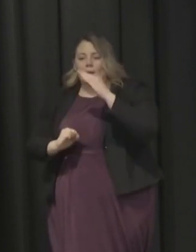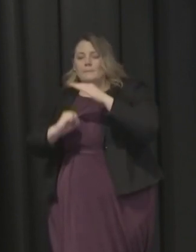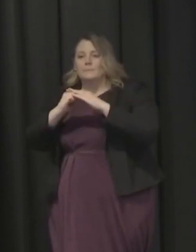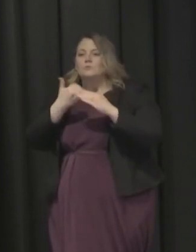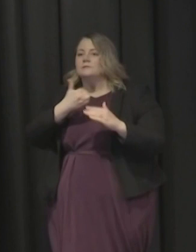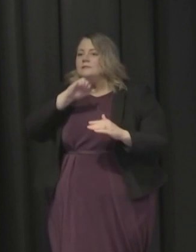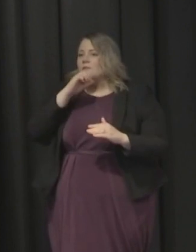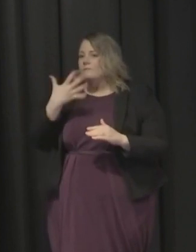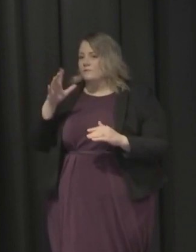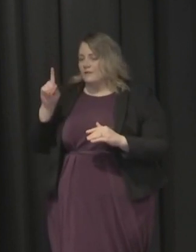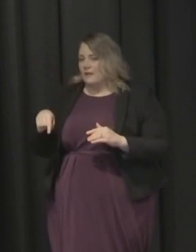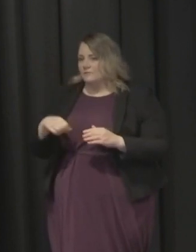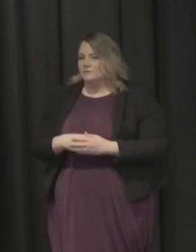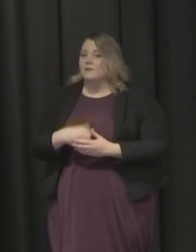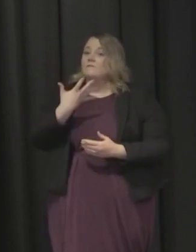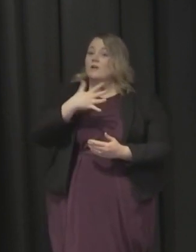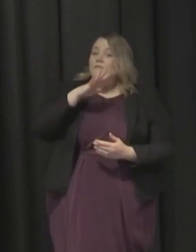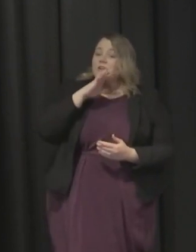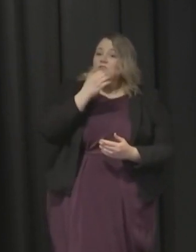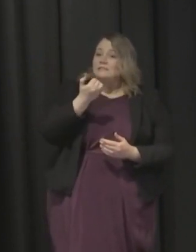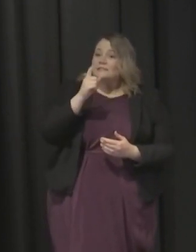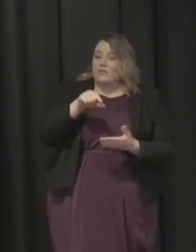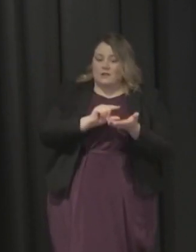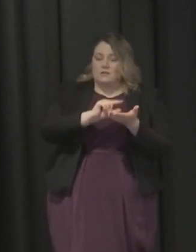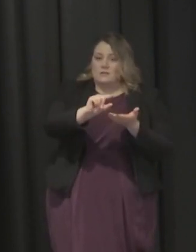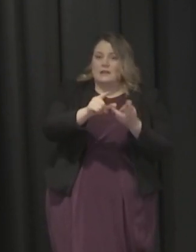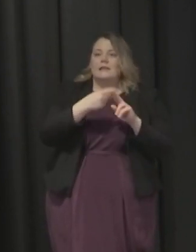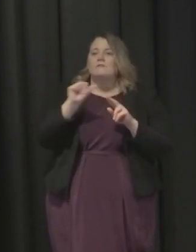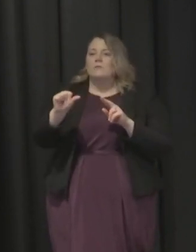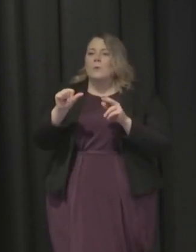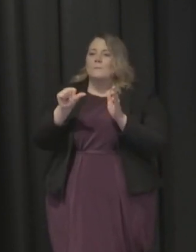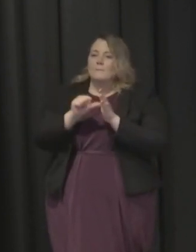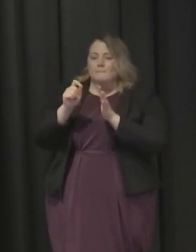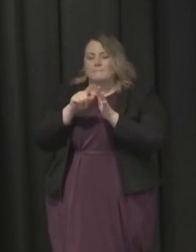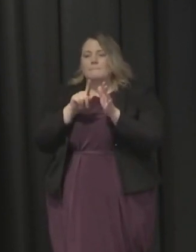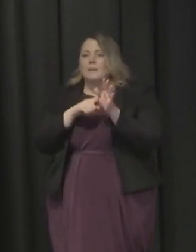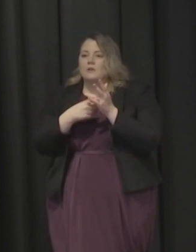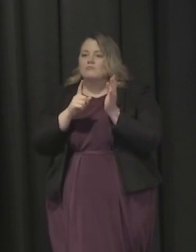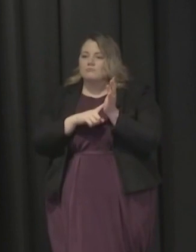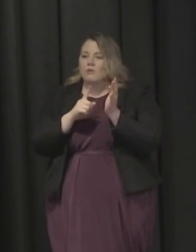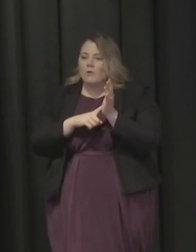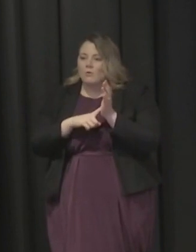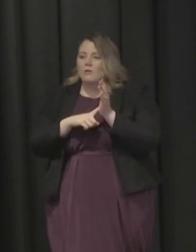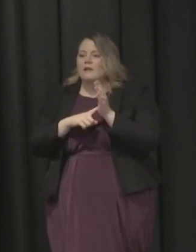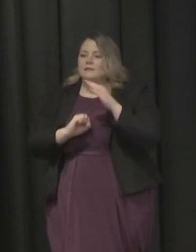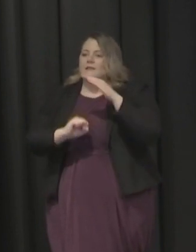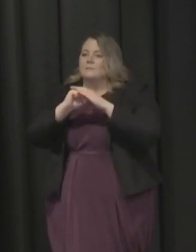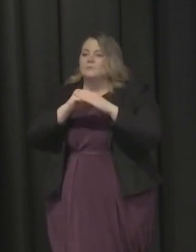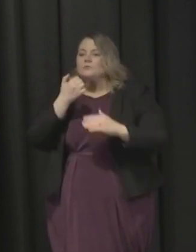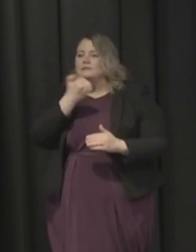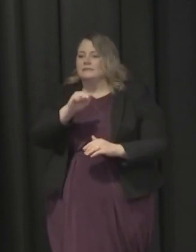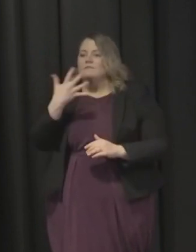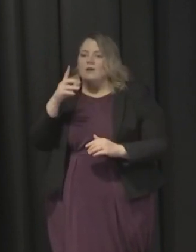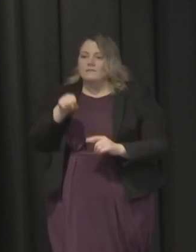apply for COVID-19 disaster payments, as can sole traders who are not registered